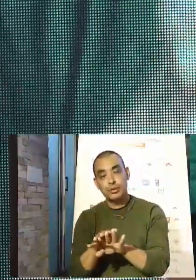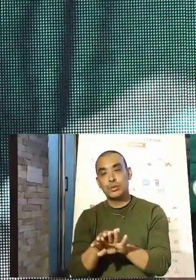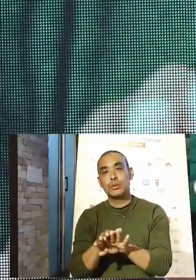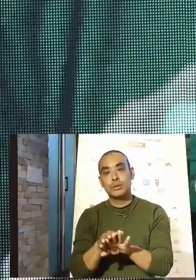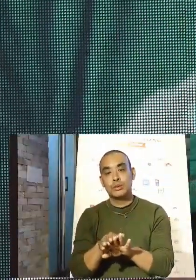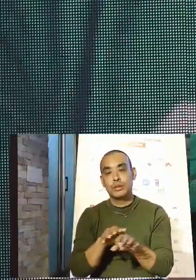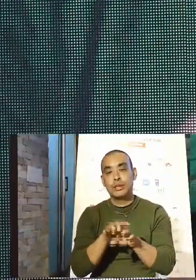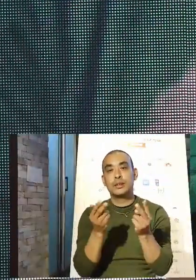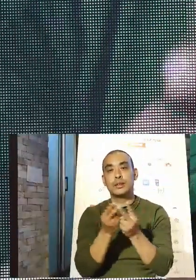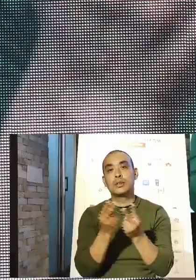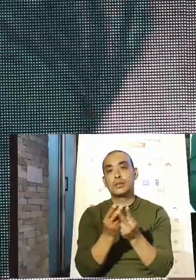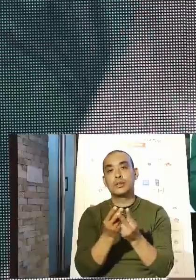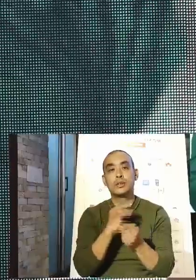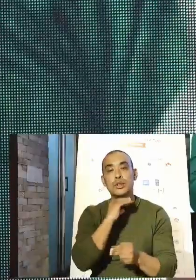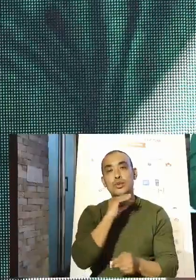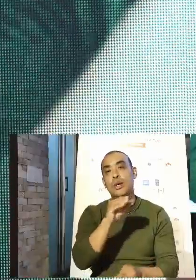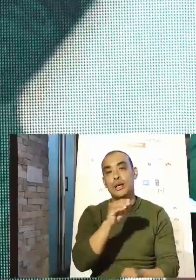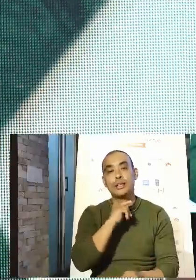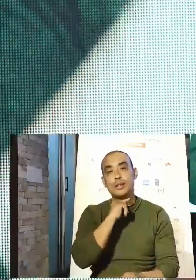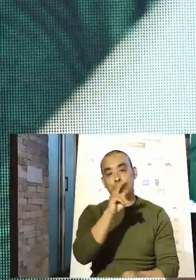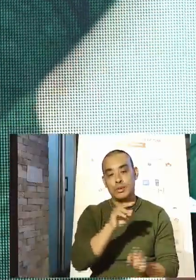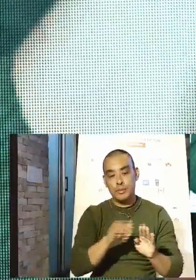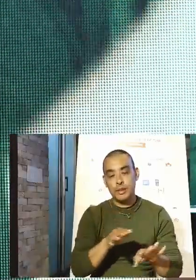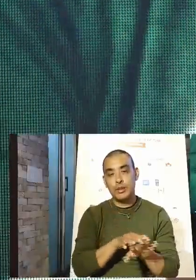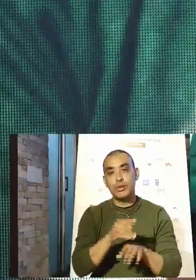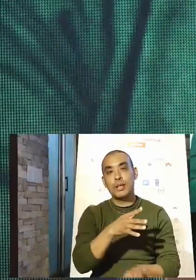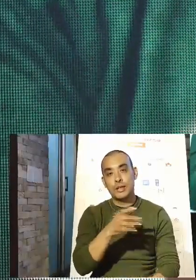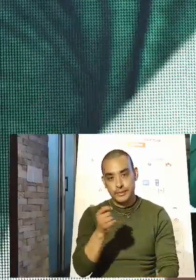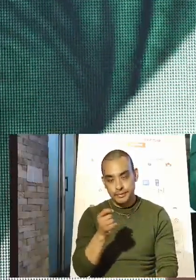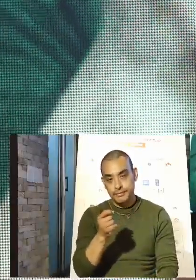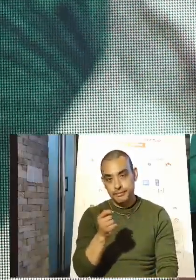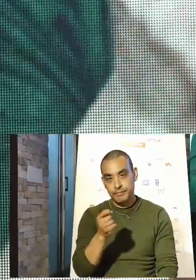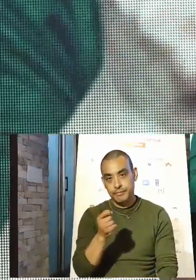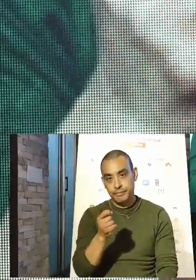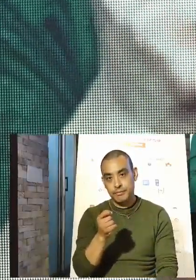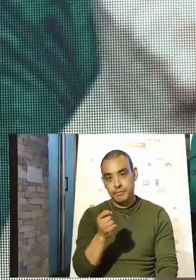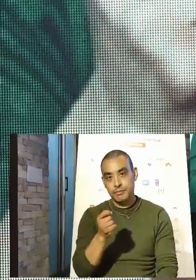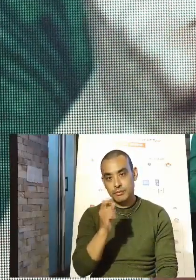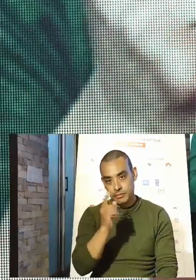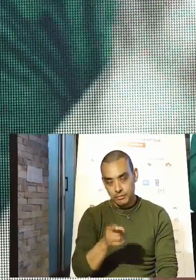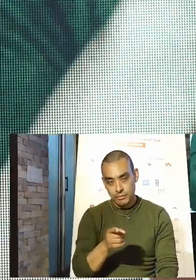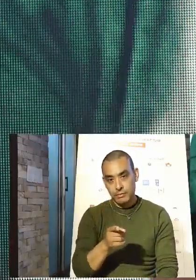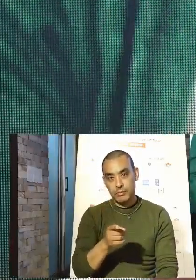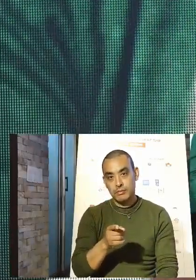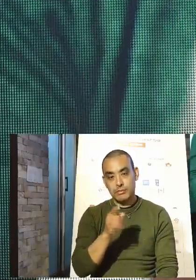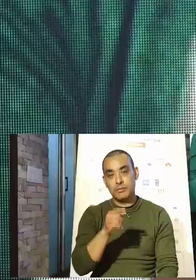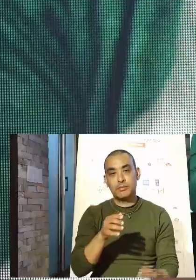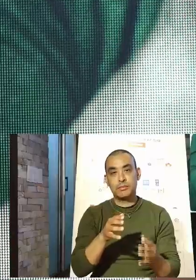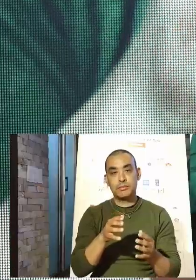mostly on young and adolescent children, adolescent group, it just,